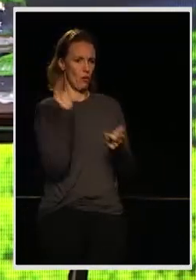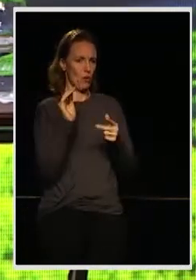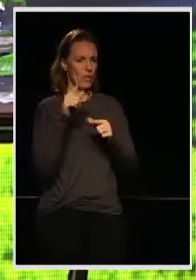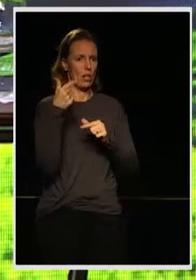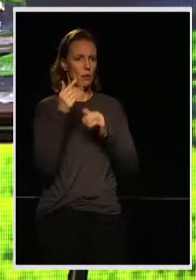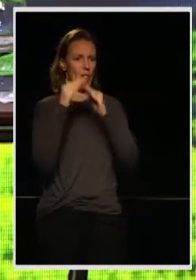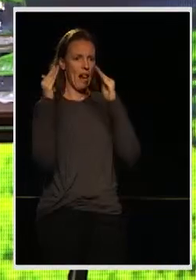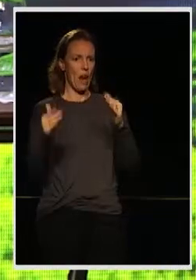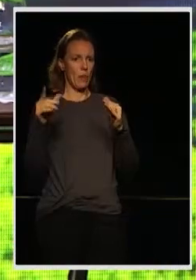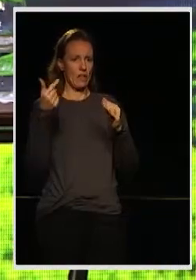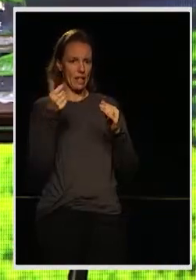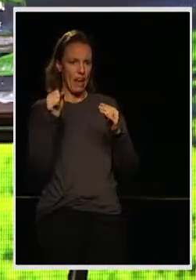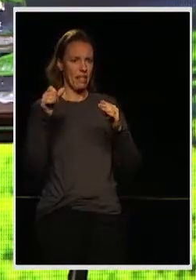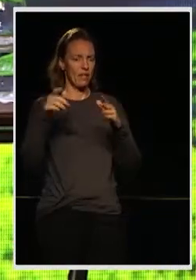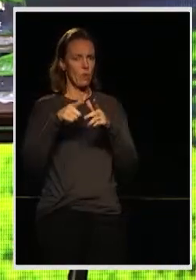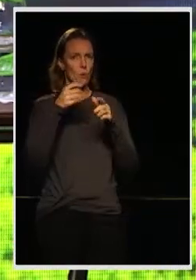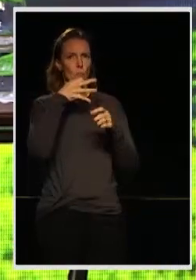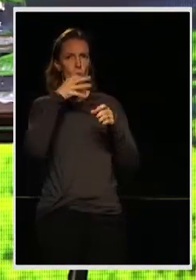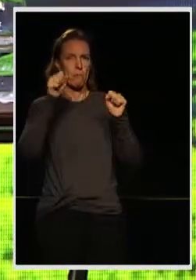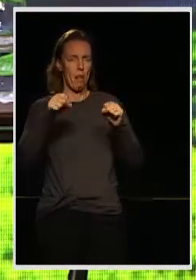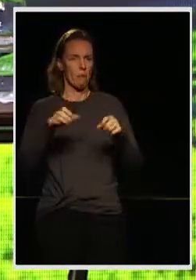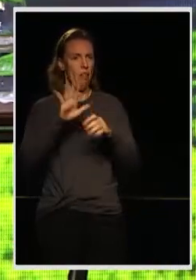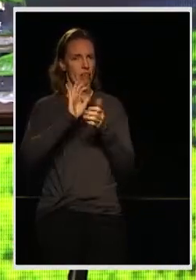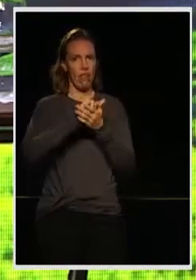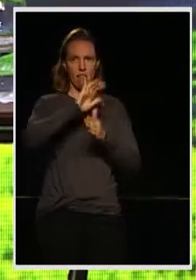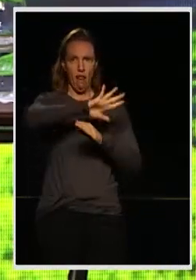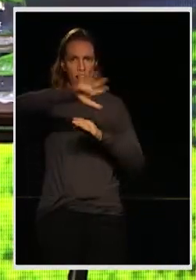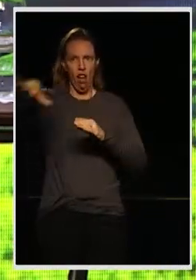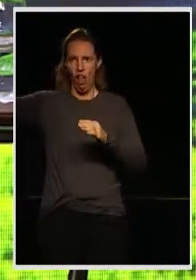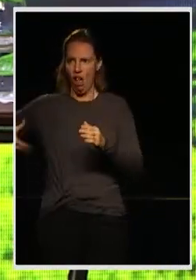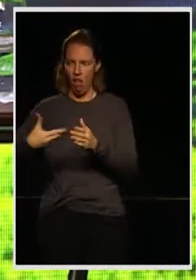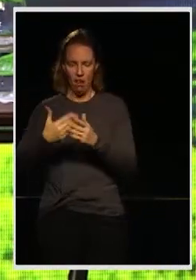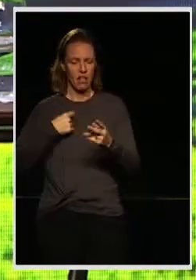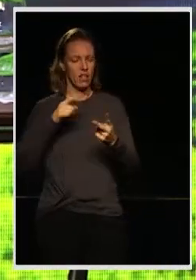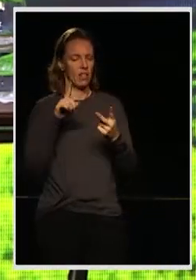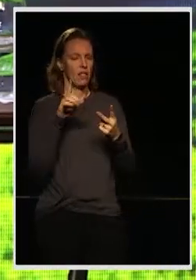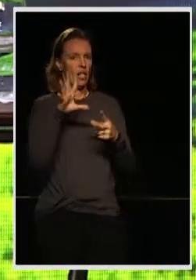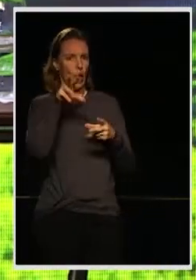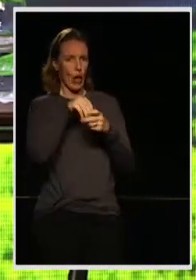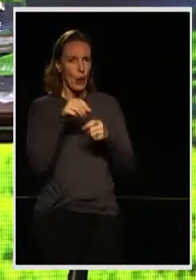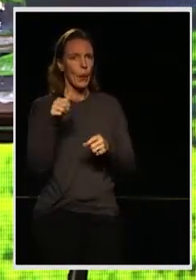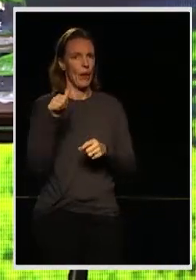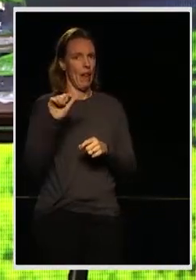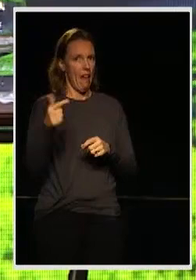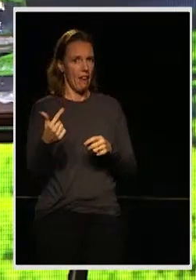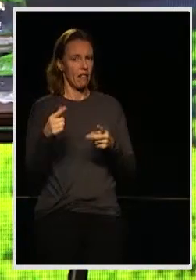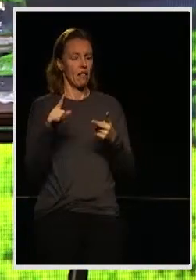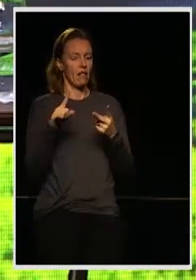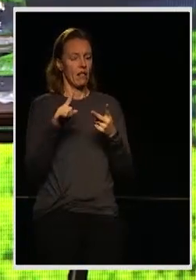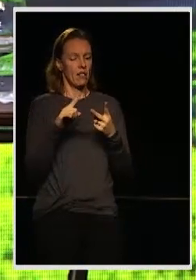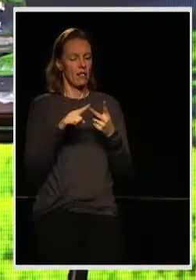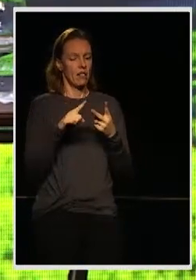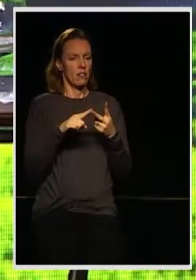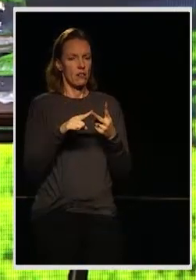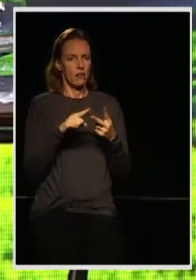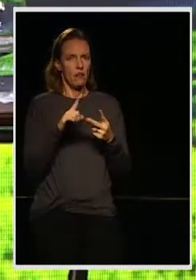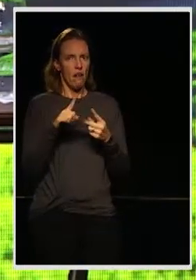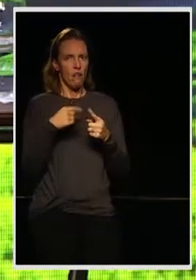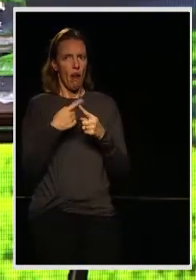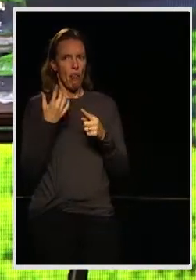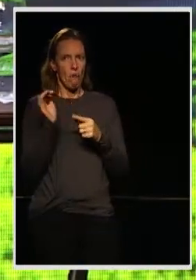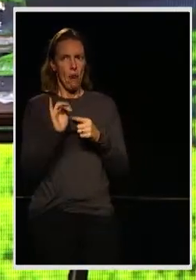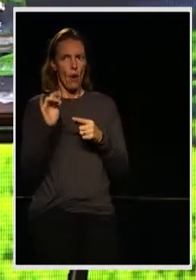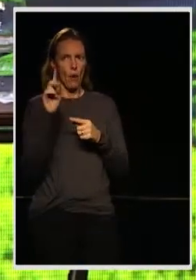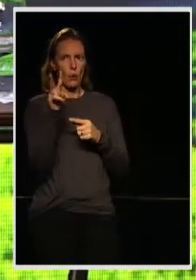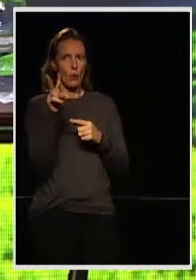as soon as possible, and that's in all sectors, and that includes the agricultural sector. Until about